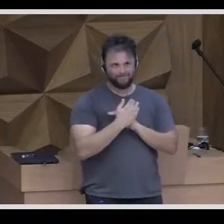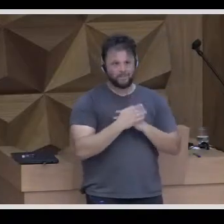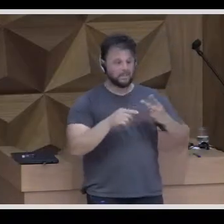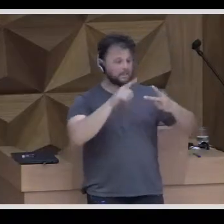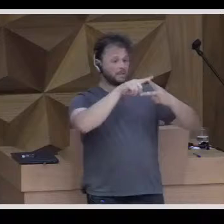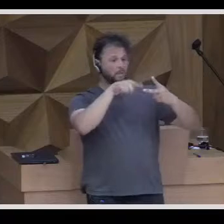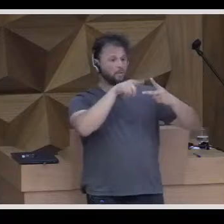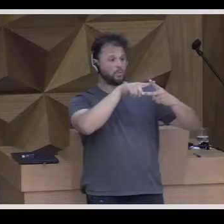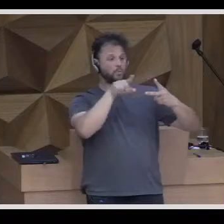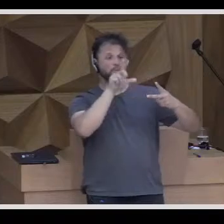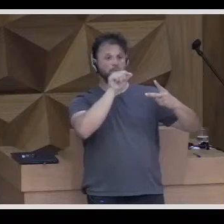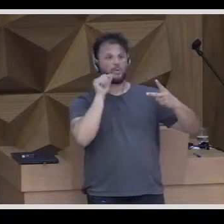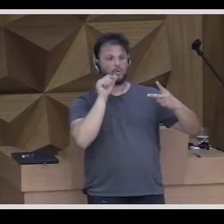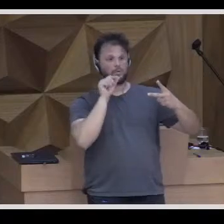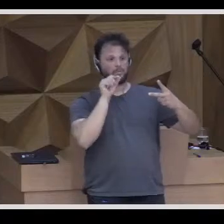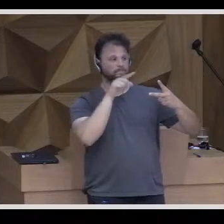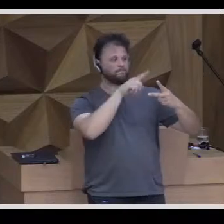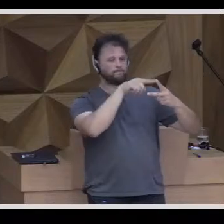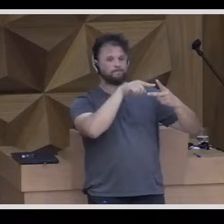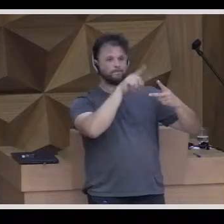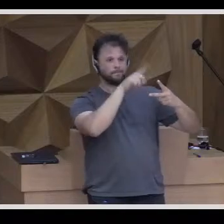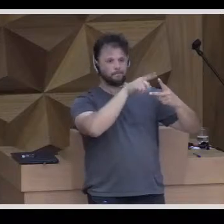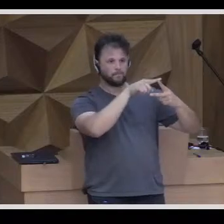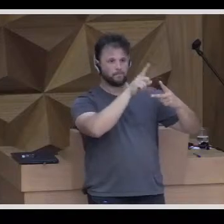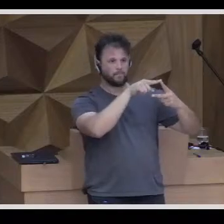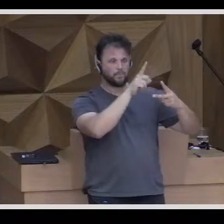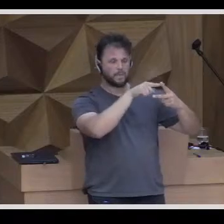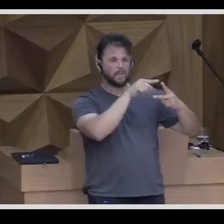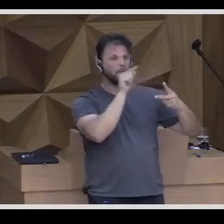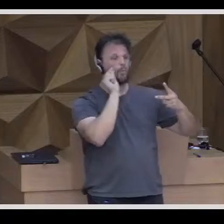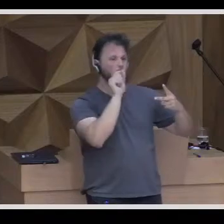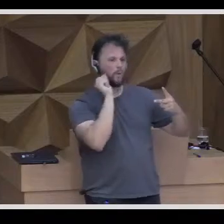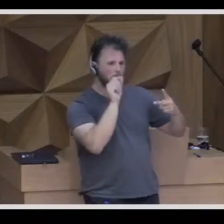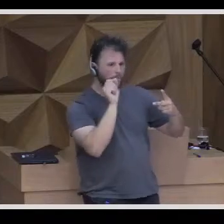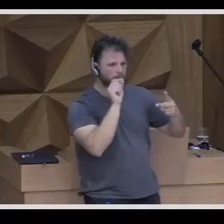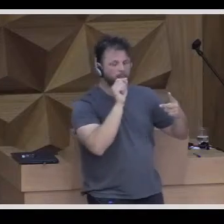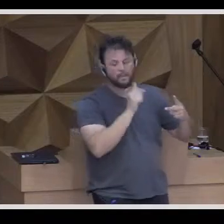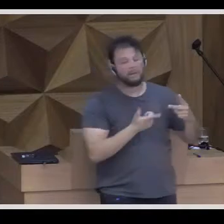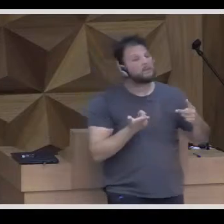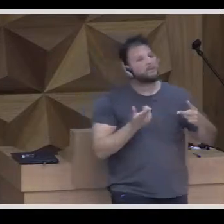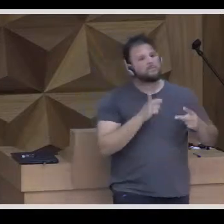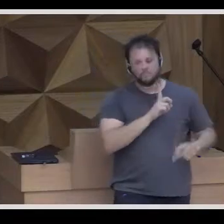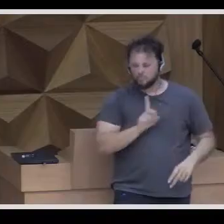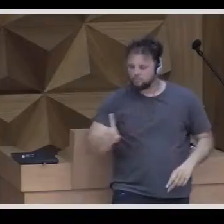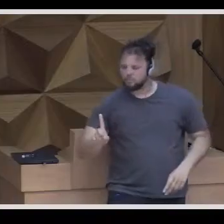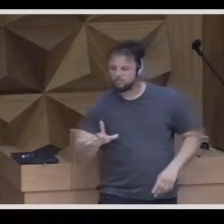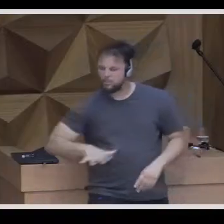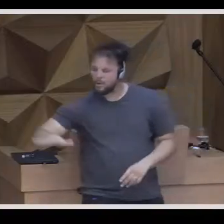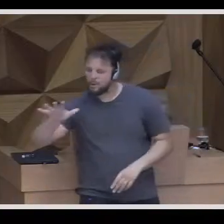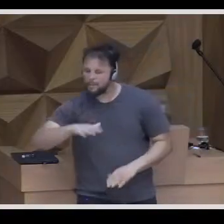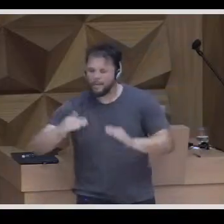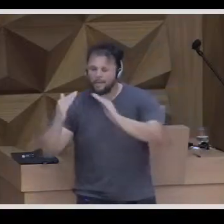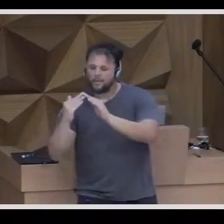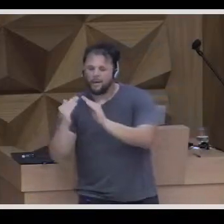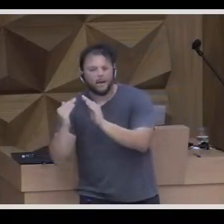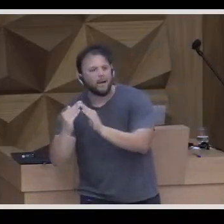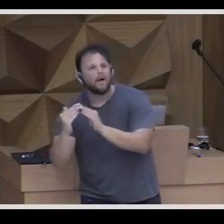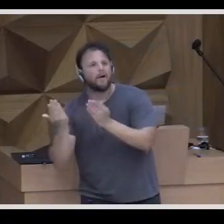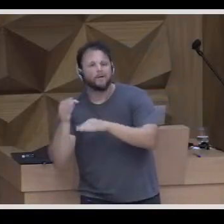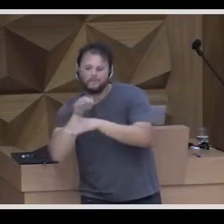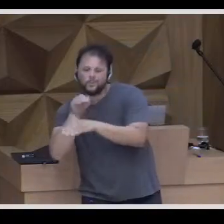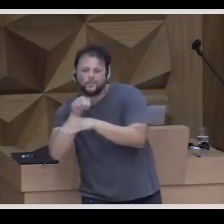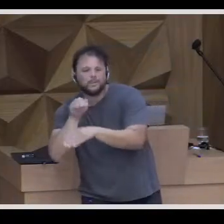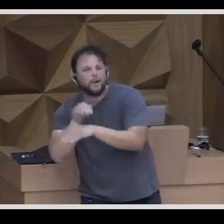And one choice is that you go into some kind of care environment, into a hospital, or into some kind of respite care,